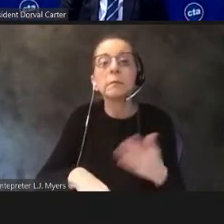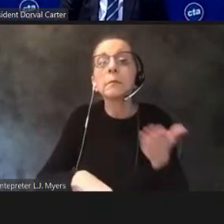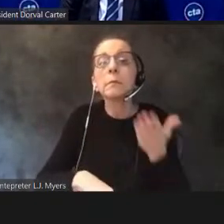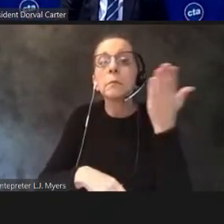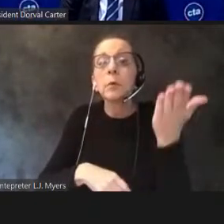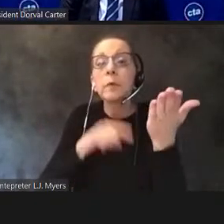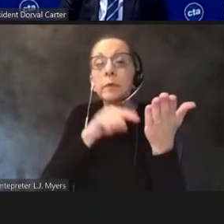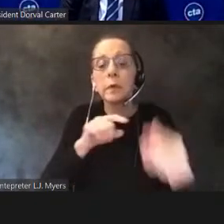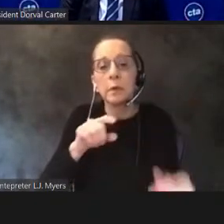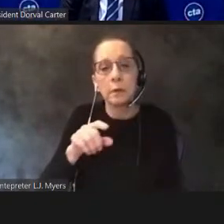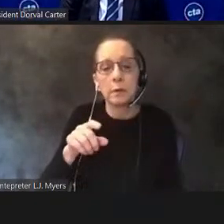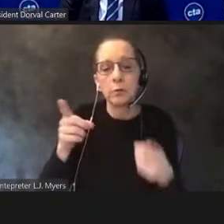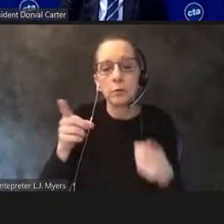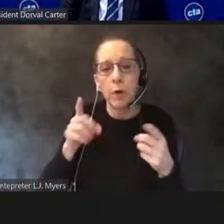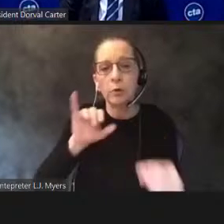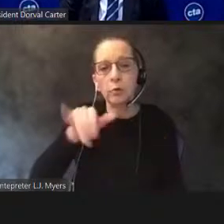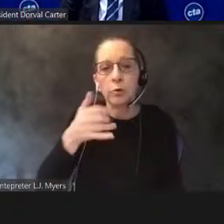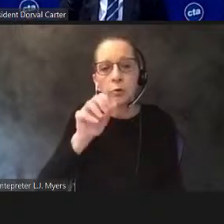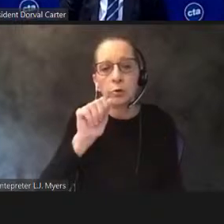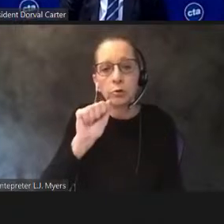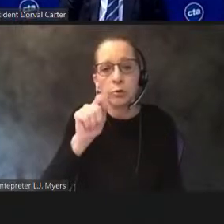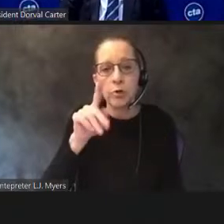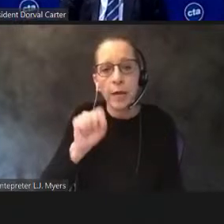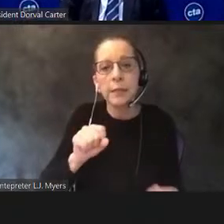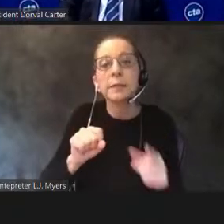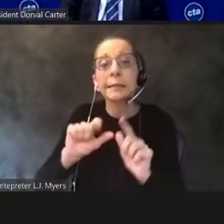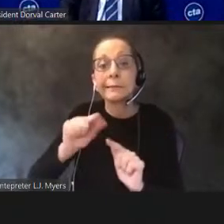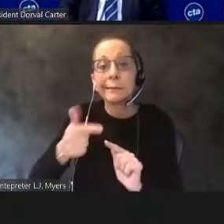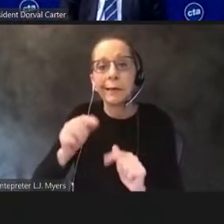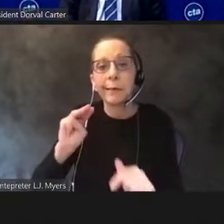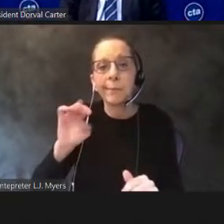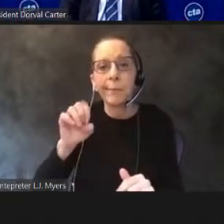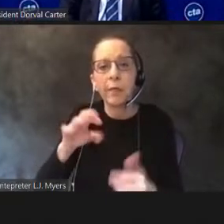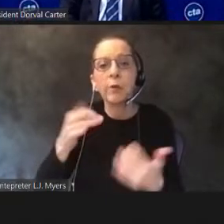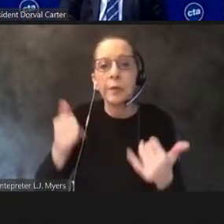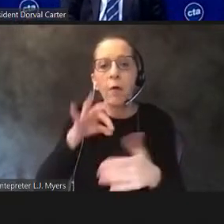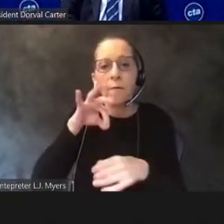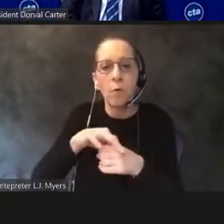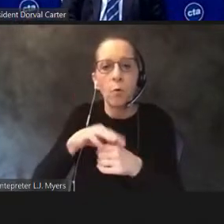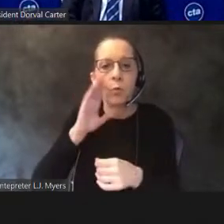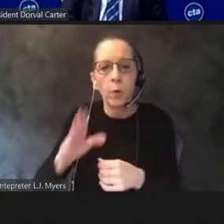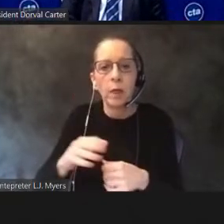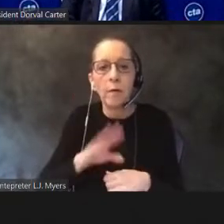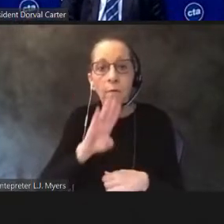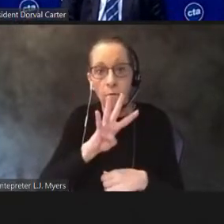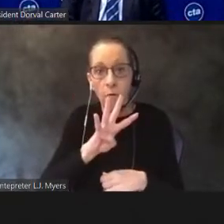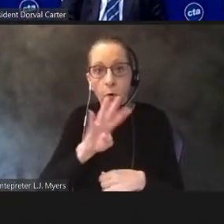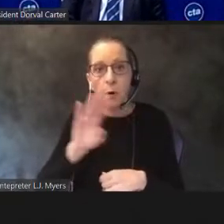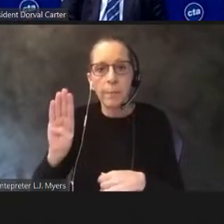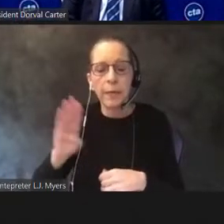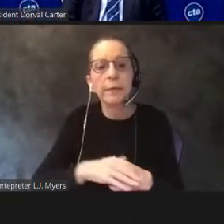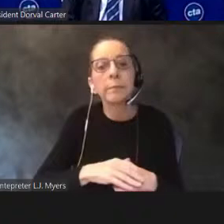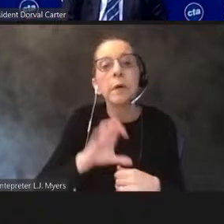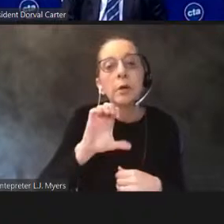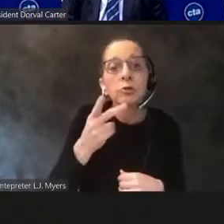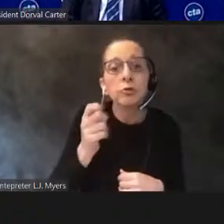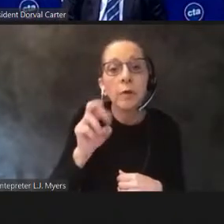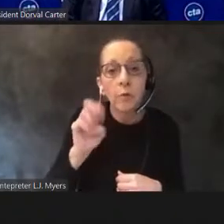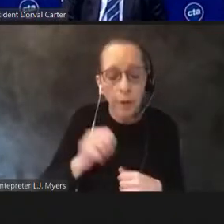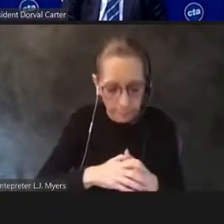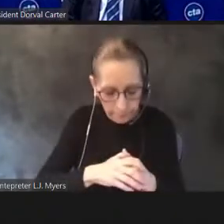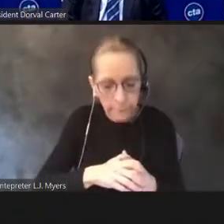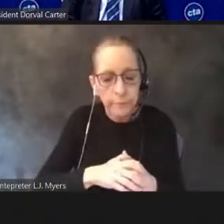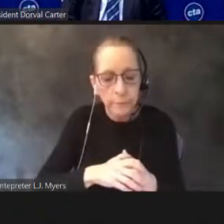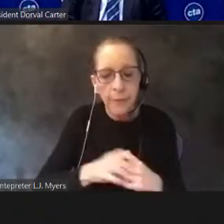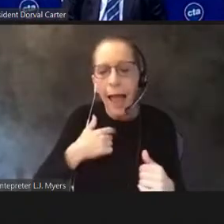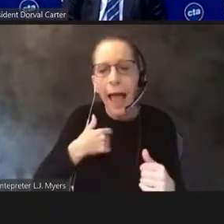moved by Director Jakes and seconded by Director Miller. I will now take a roll call vote on 4B. Judge Chevrolet? I